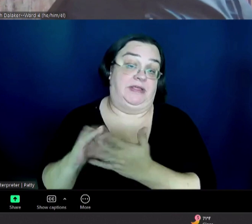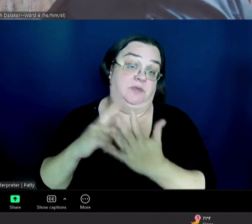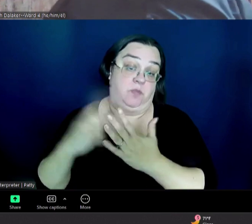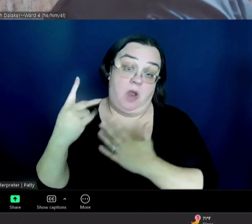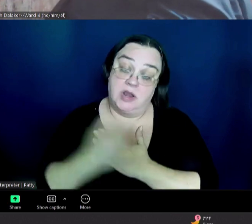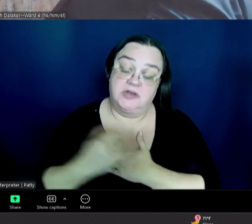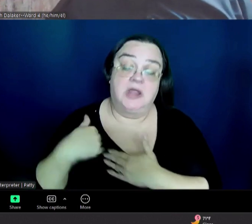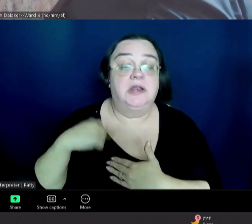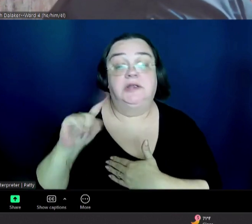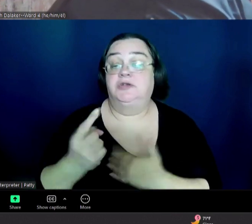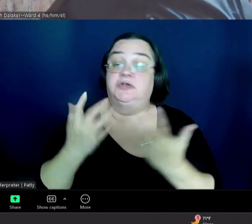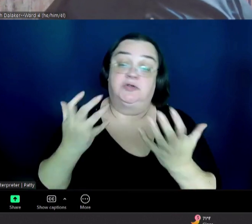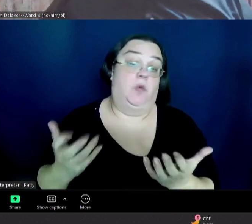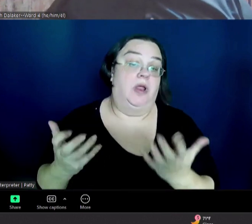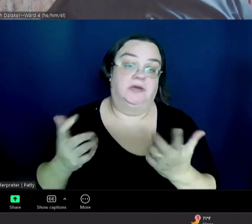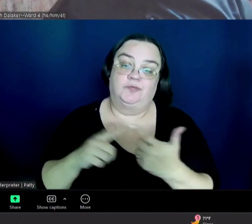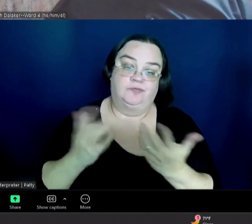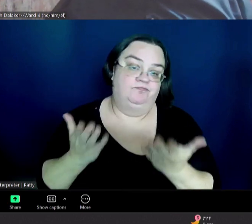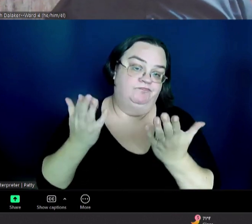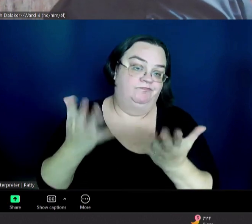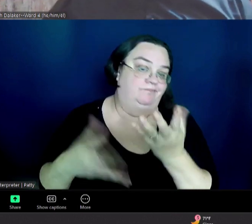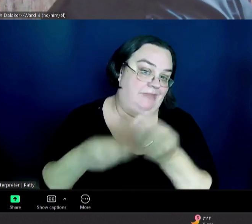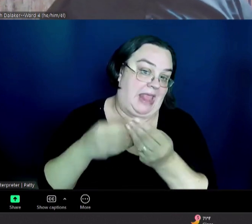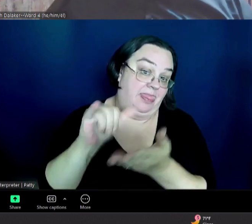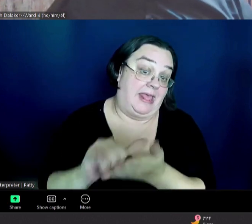to put that up.